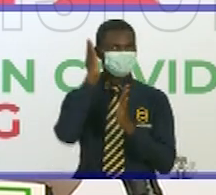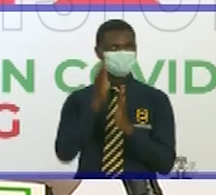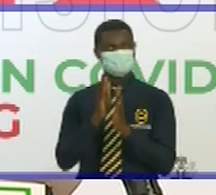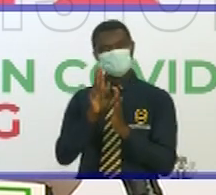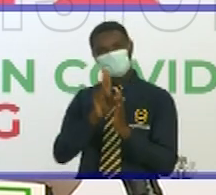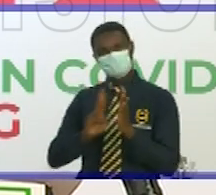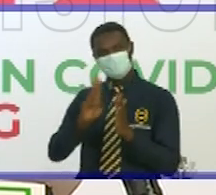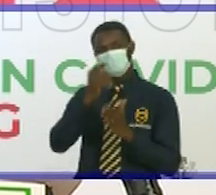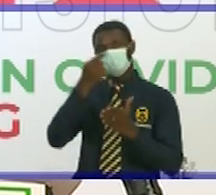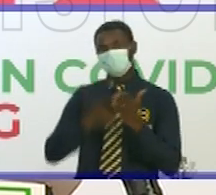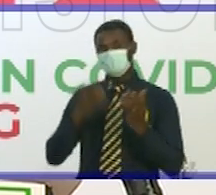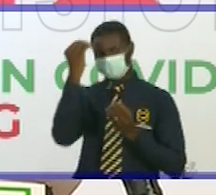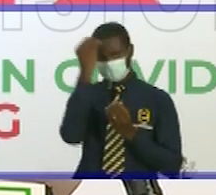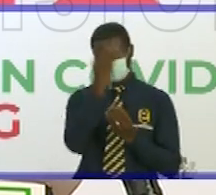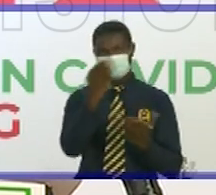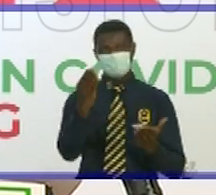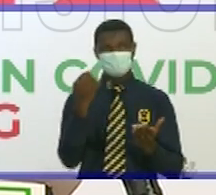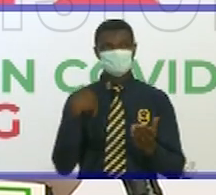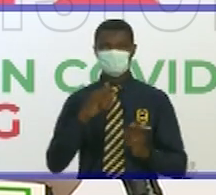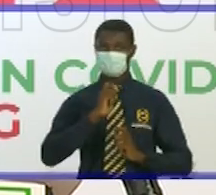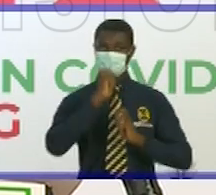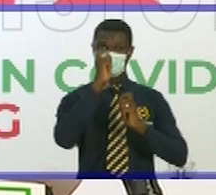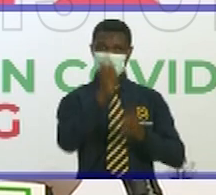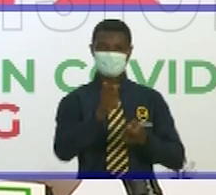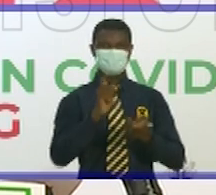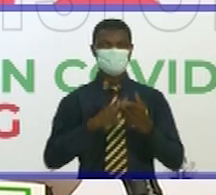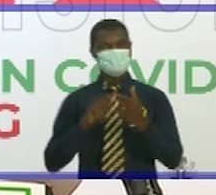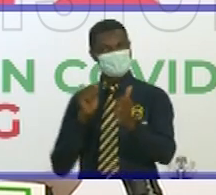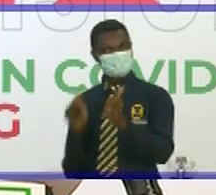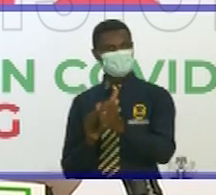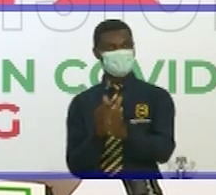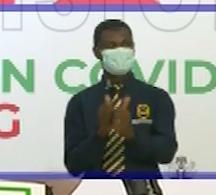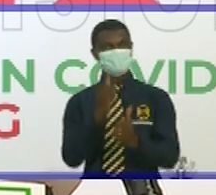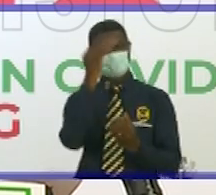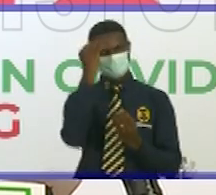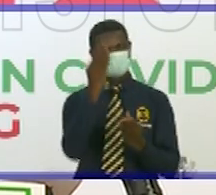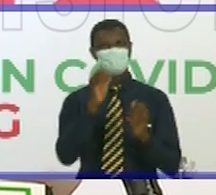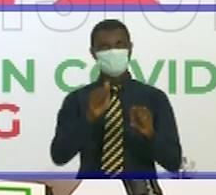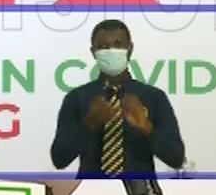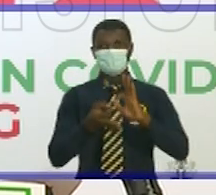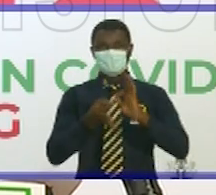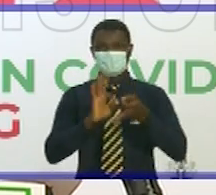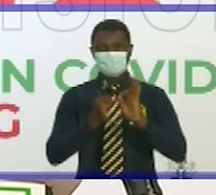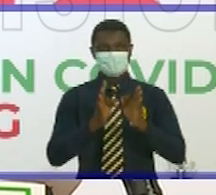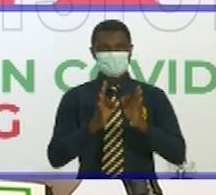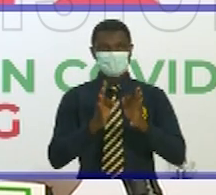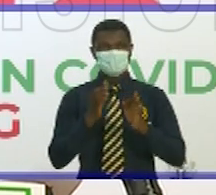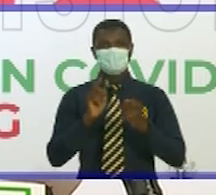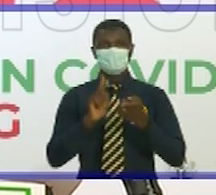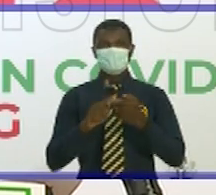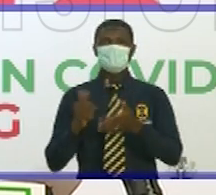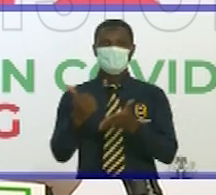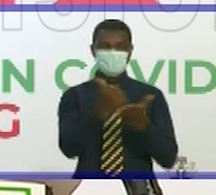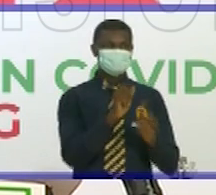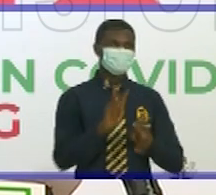what information that they have gotten there from to interpret them locally. I repeat again